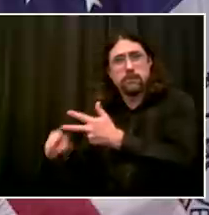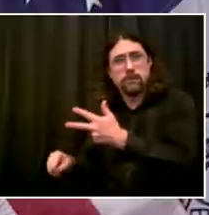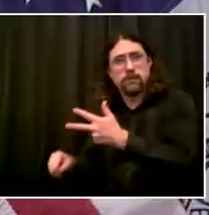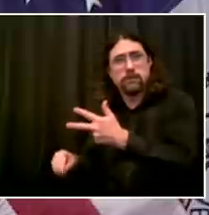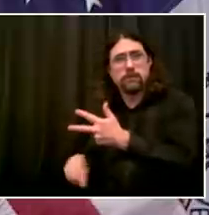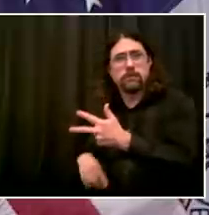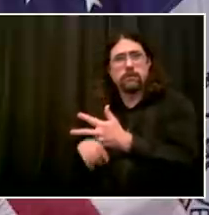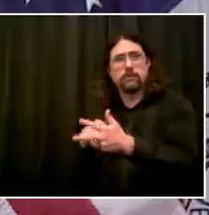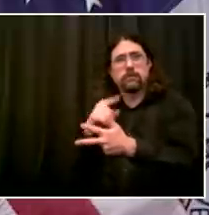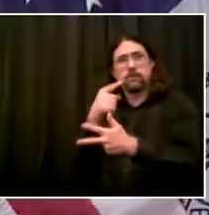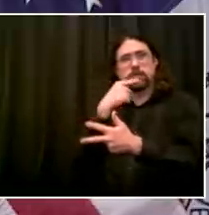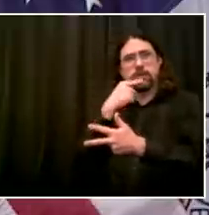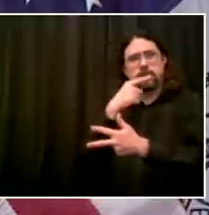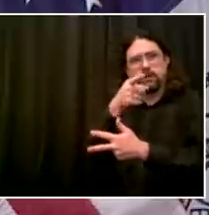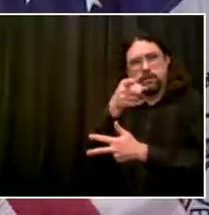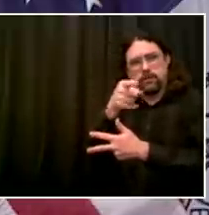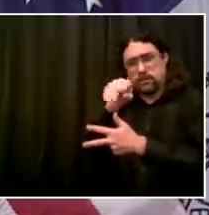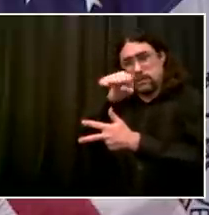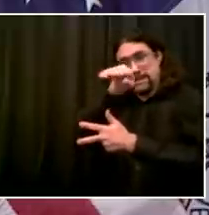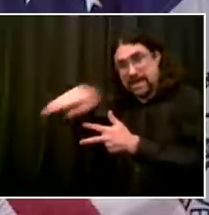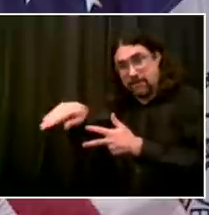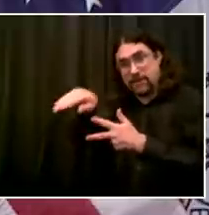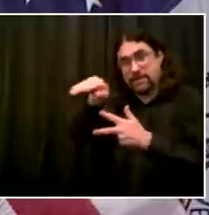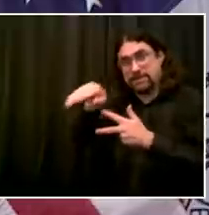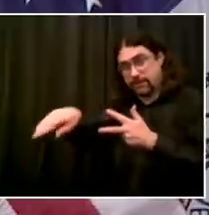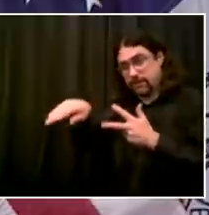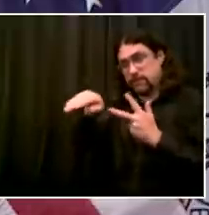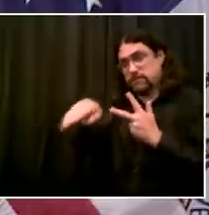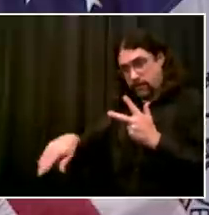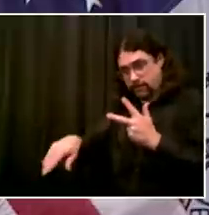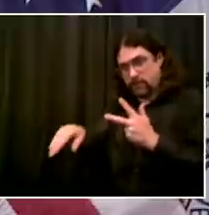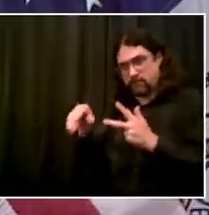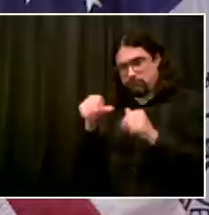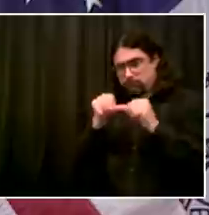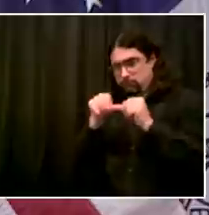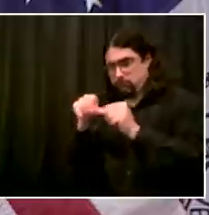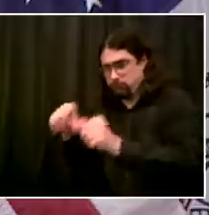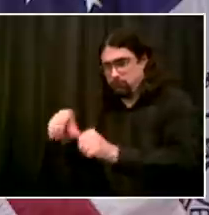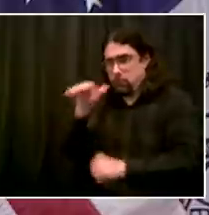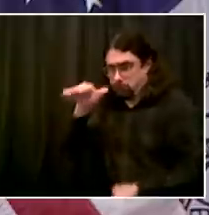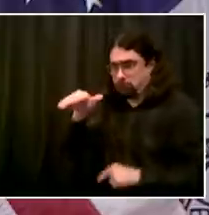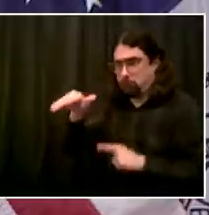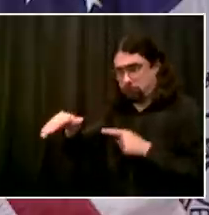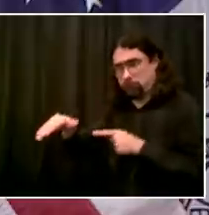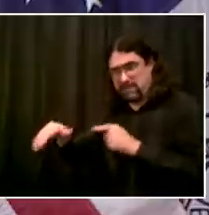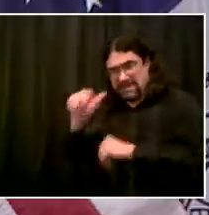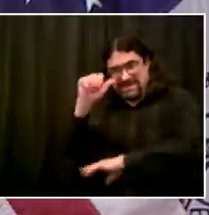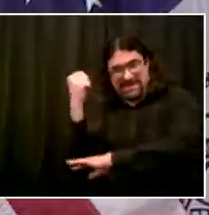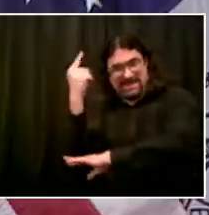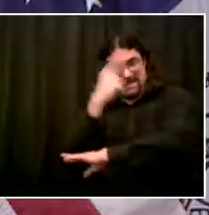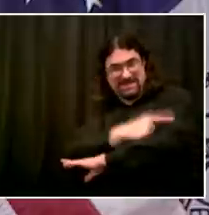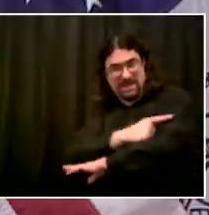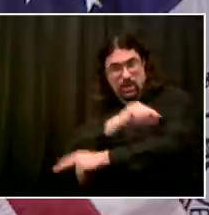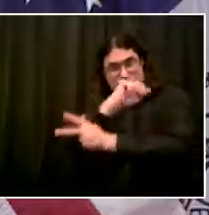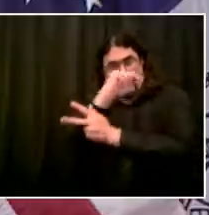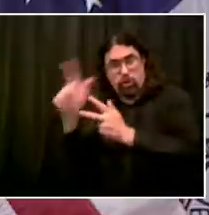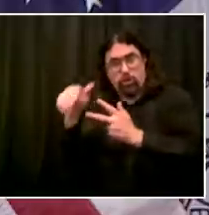the thresholds? And then secondly, for a fun question, what's your favorite beach in New York City? Coney